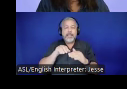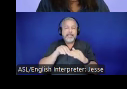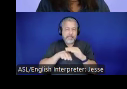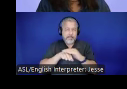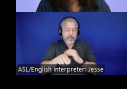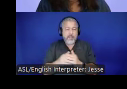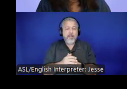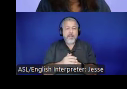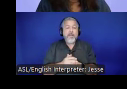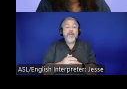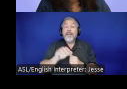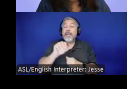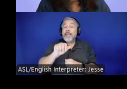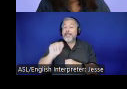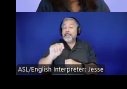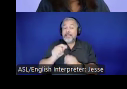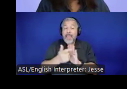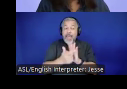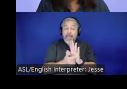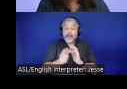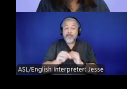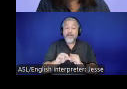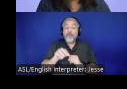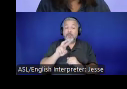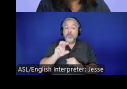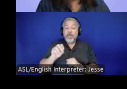The Assistive Technology Act of 2004